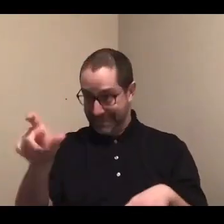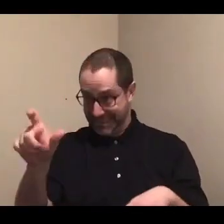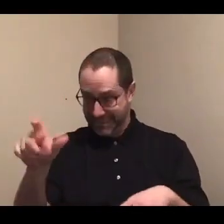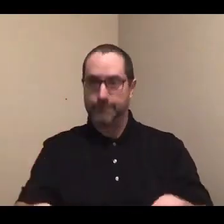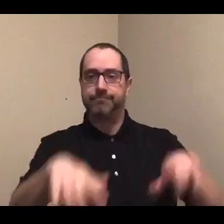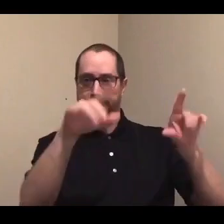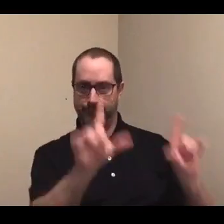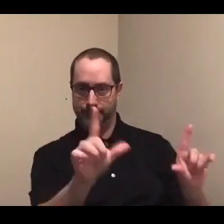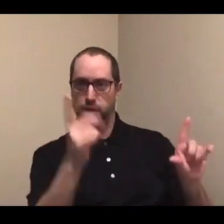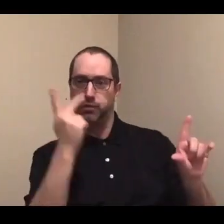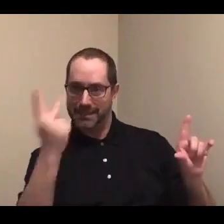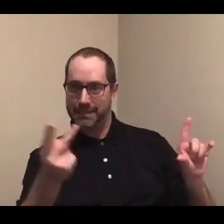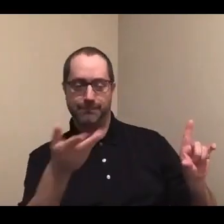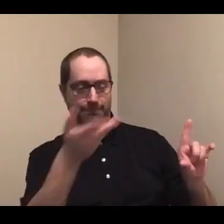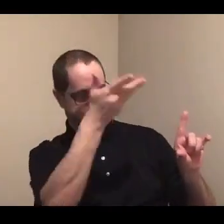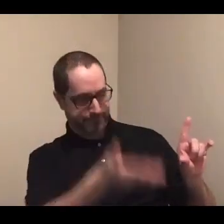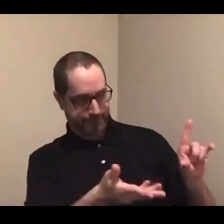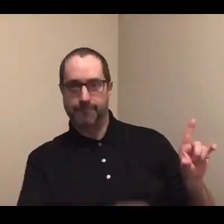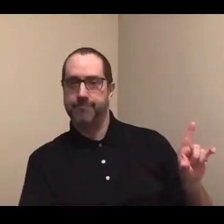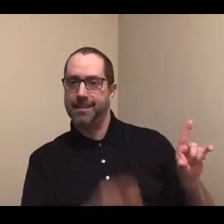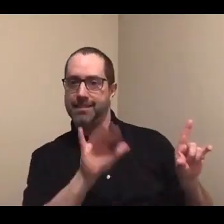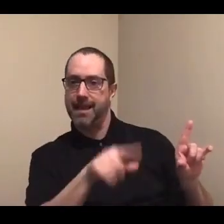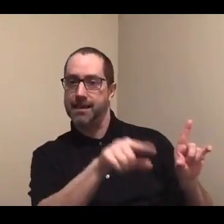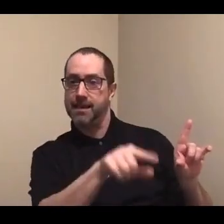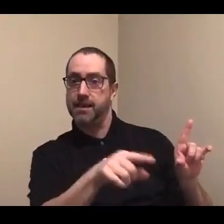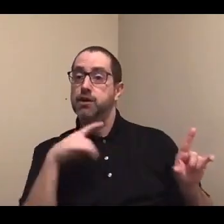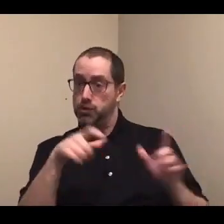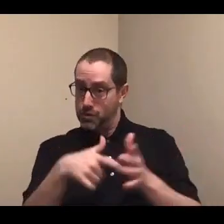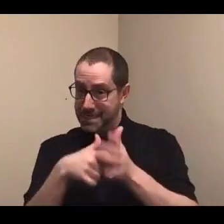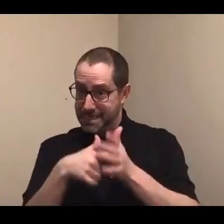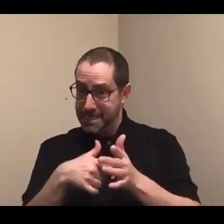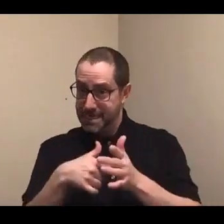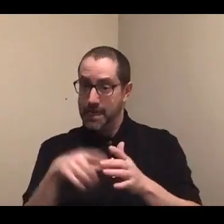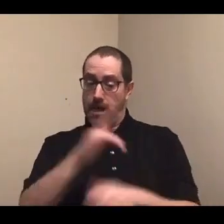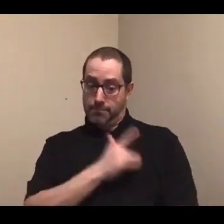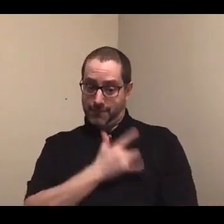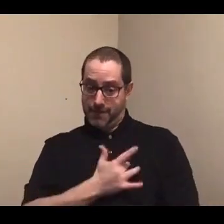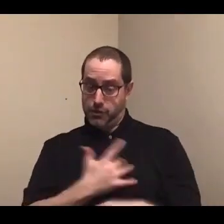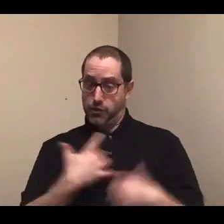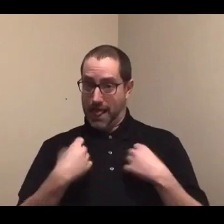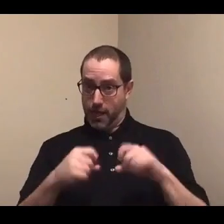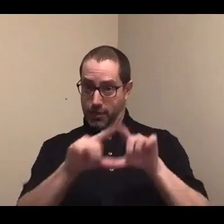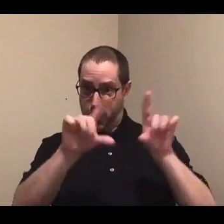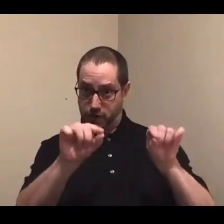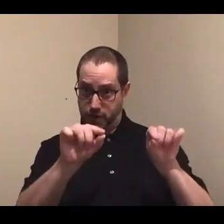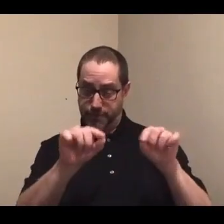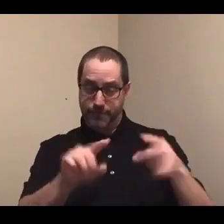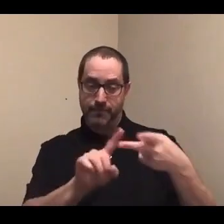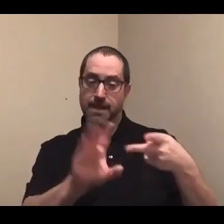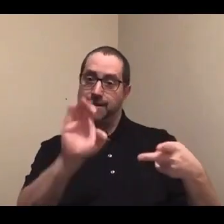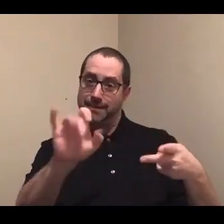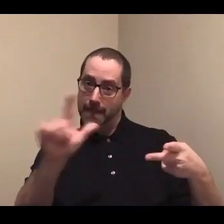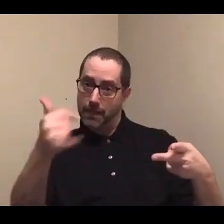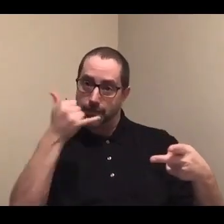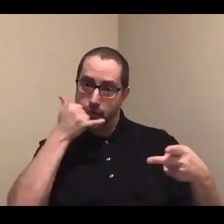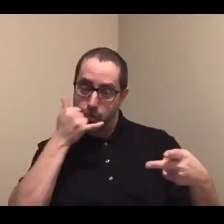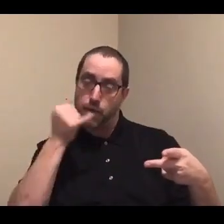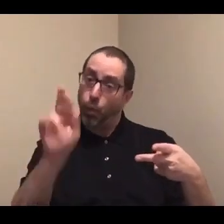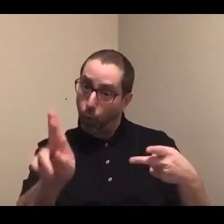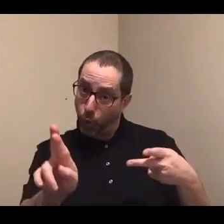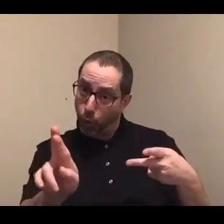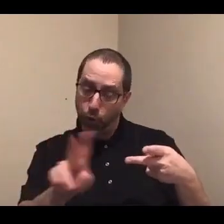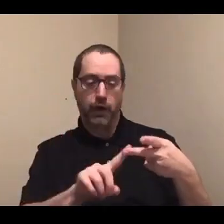it outlines that you do need a provincial health card and either a cell phone or a valid email address to book online. If you do